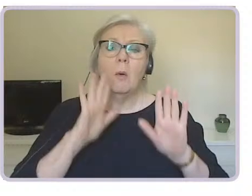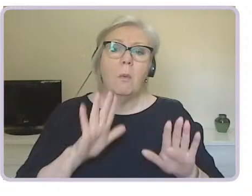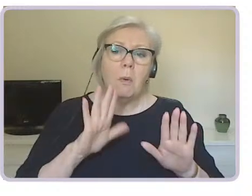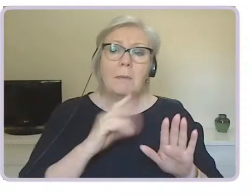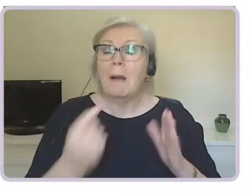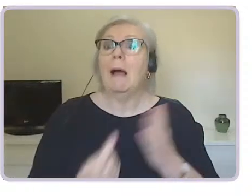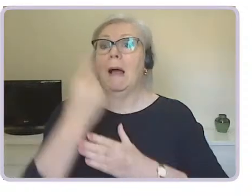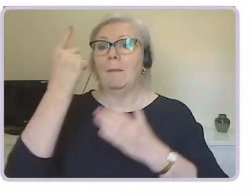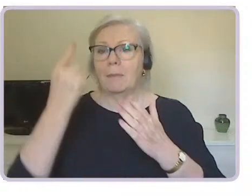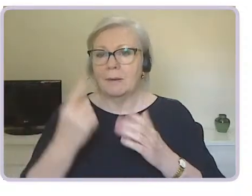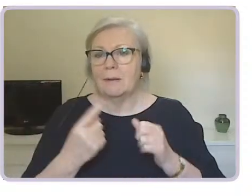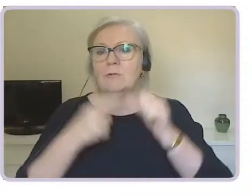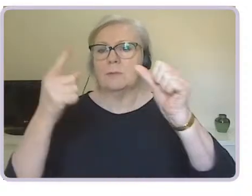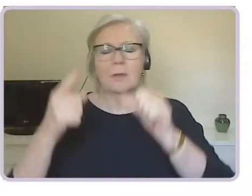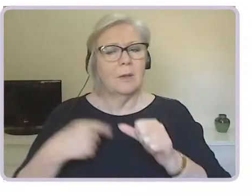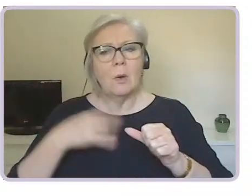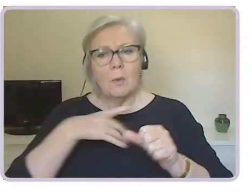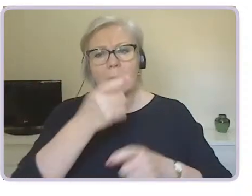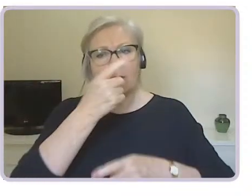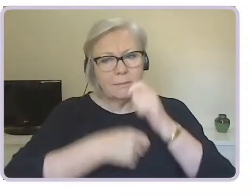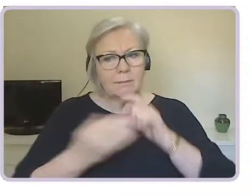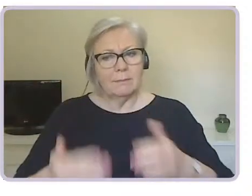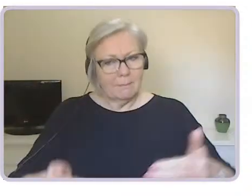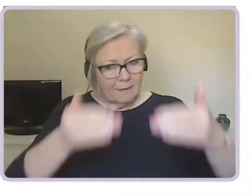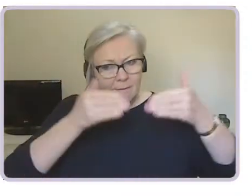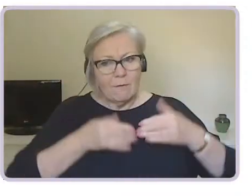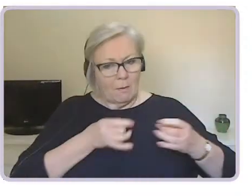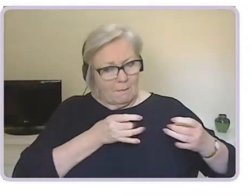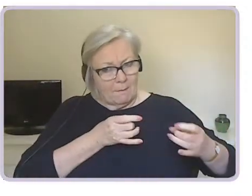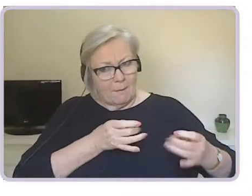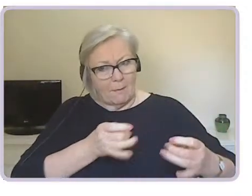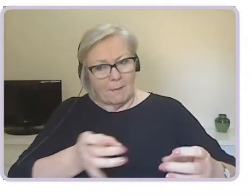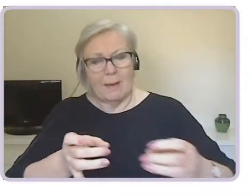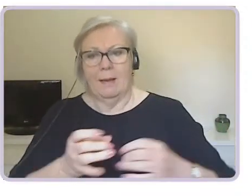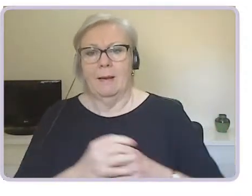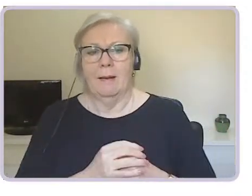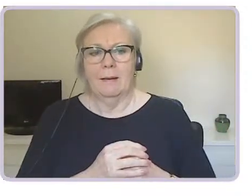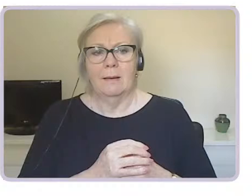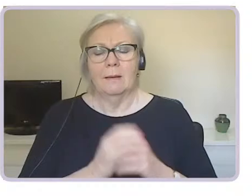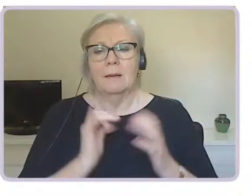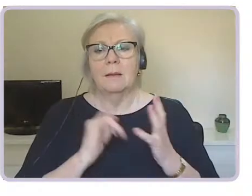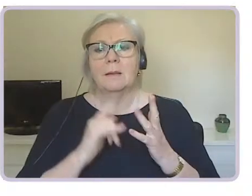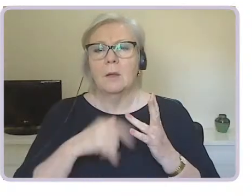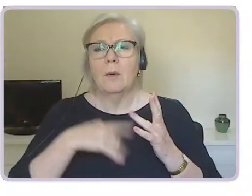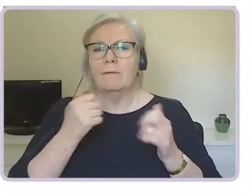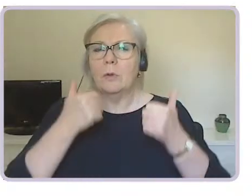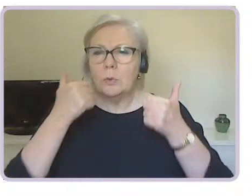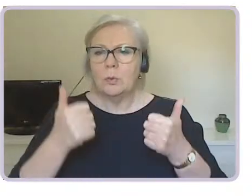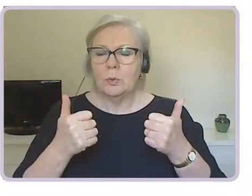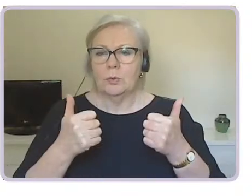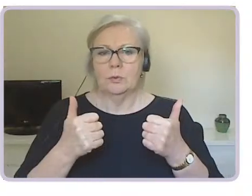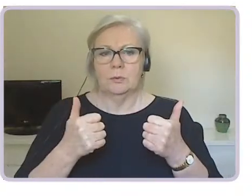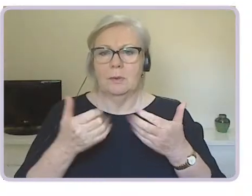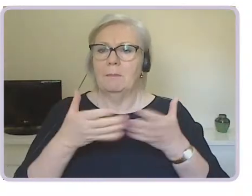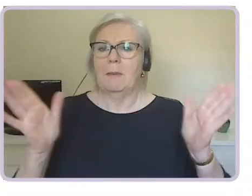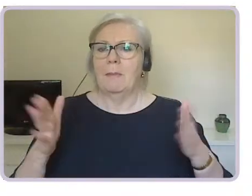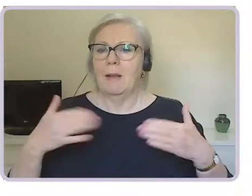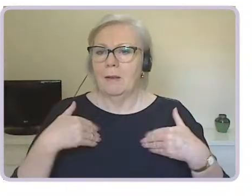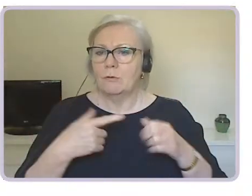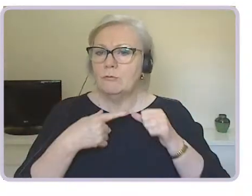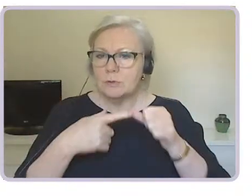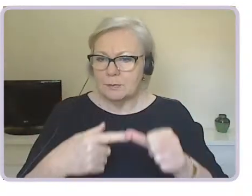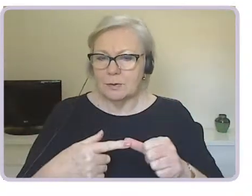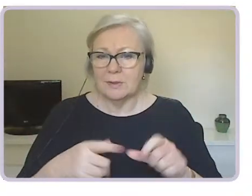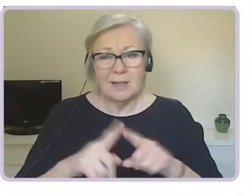rather be much more proactive in terms of enabling a public health response. And as I've said before, this